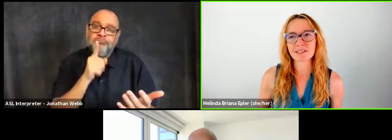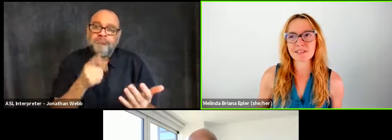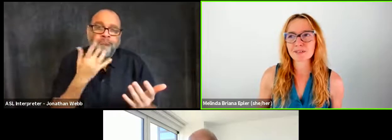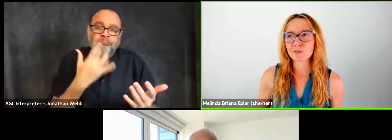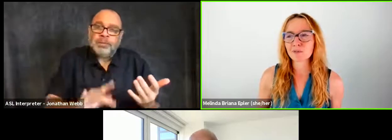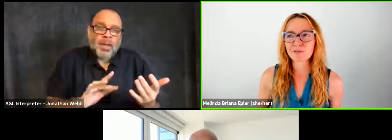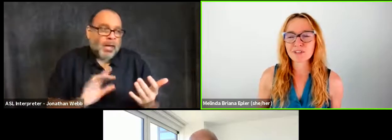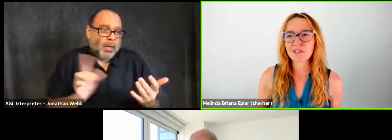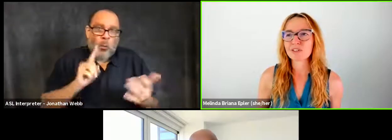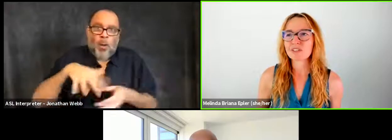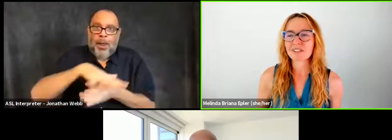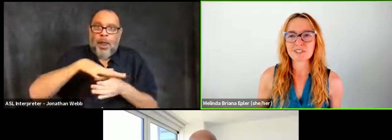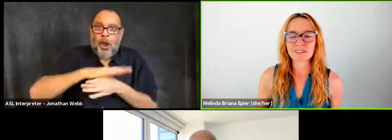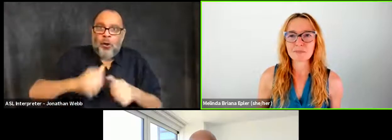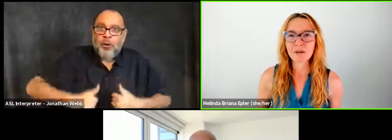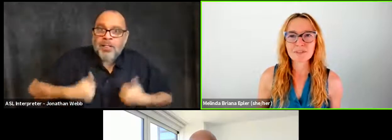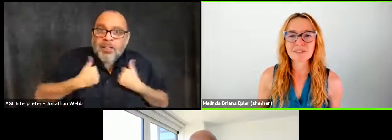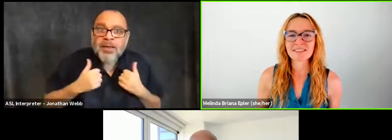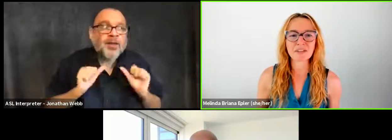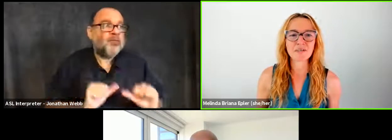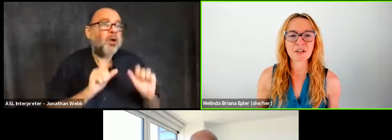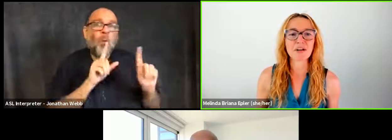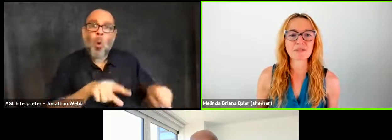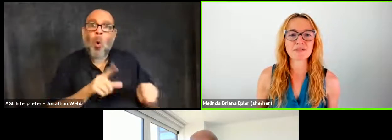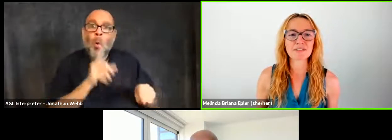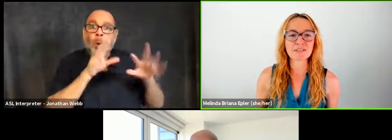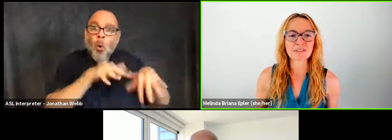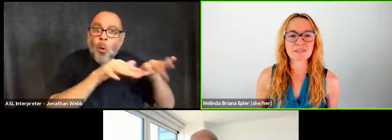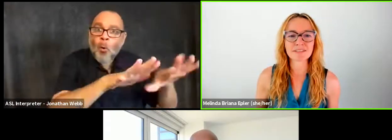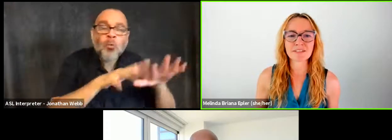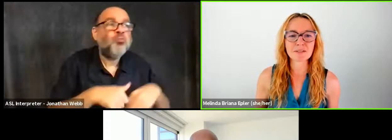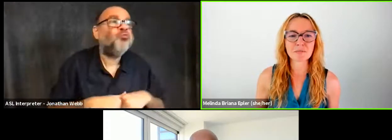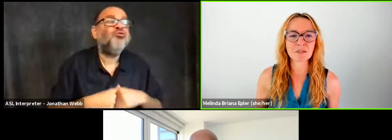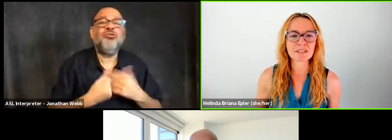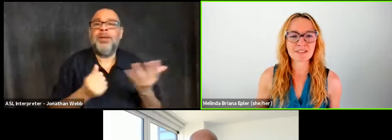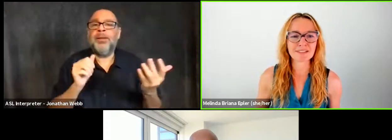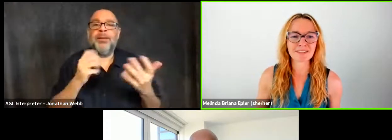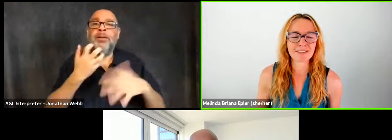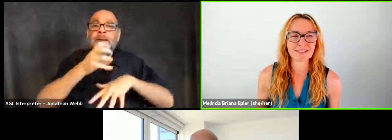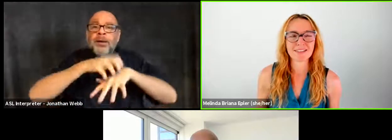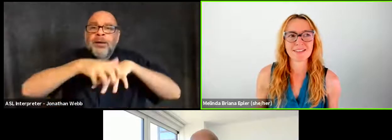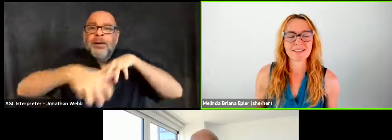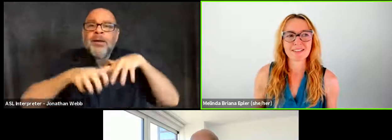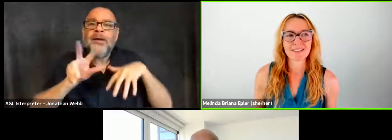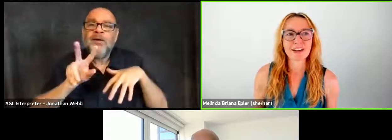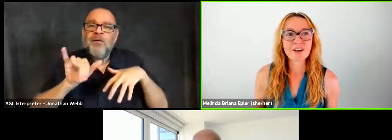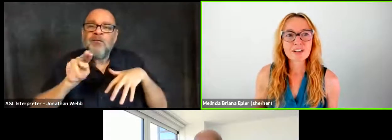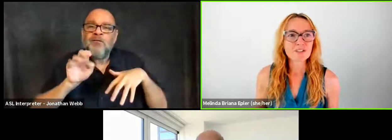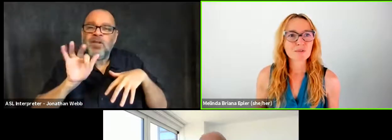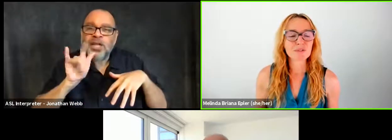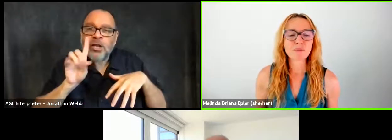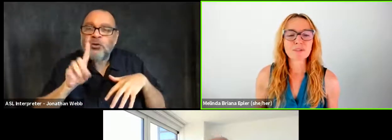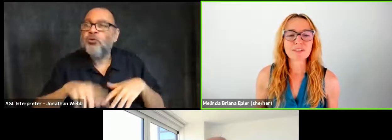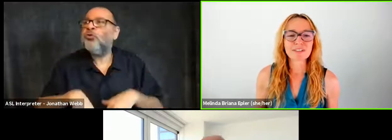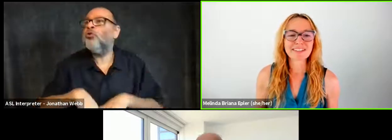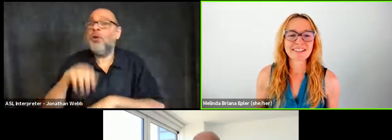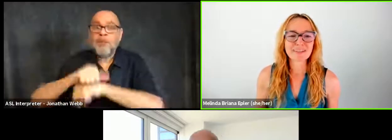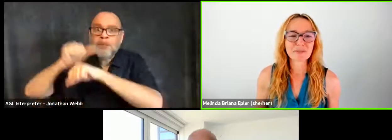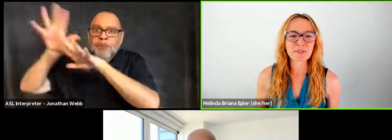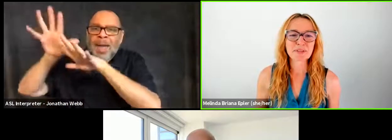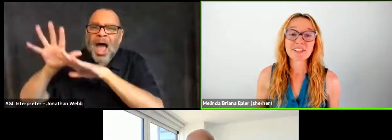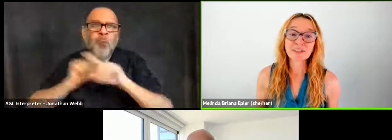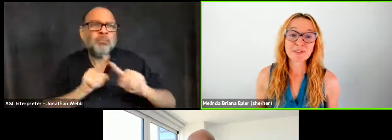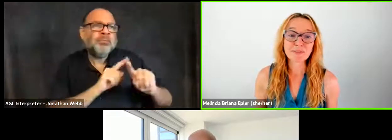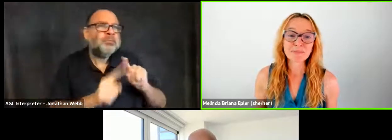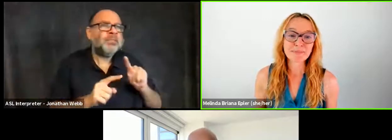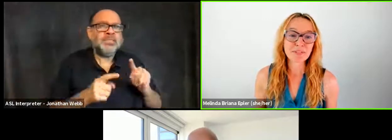the vineyards, the mountains. We have just this amazing area to explore, and